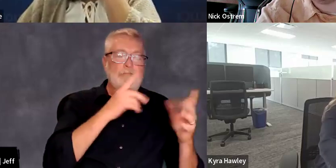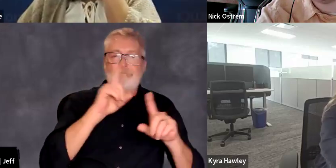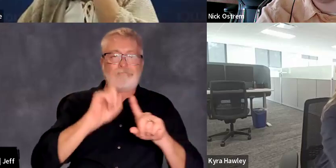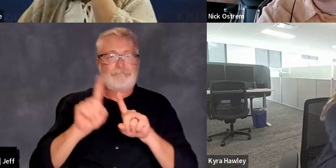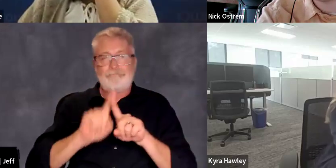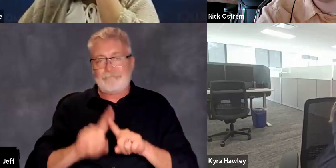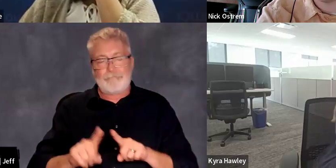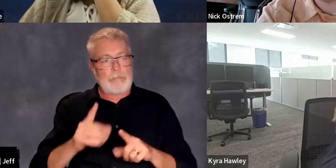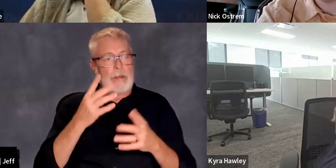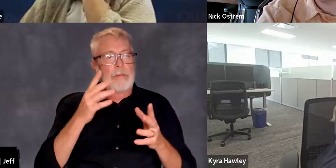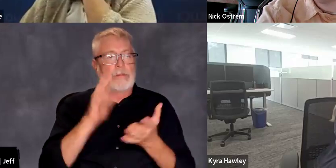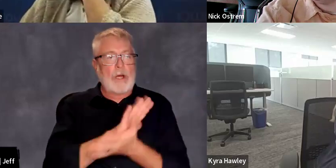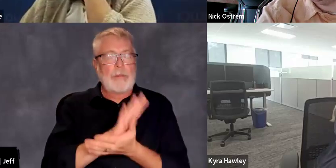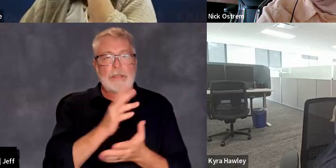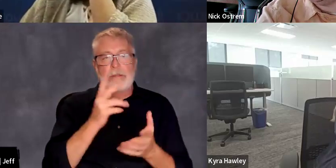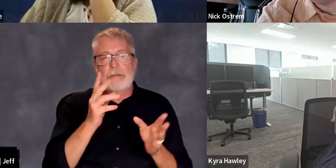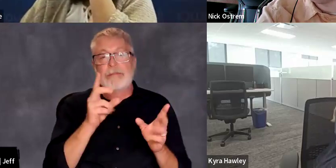disaster PrepWise documents that you want.